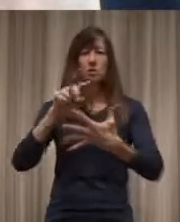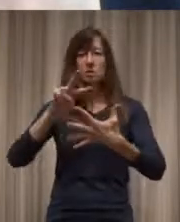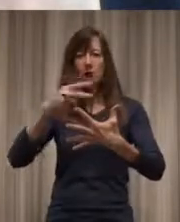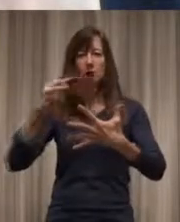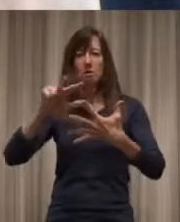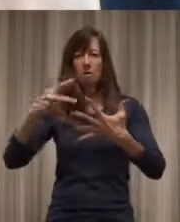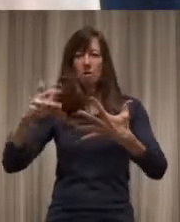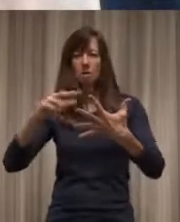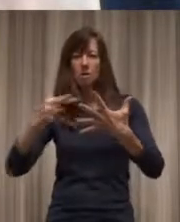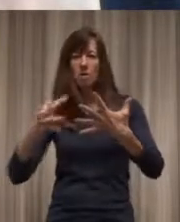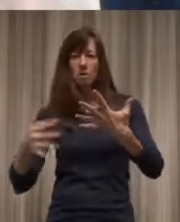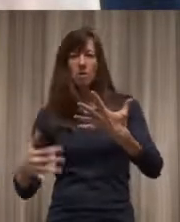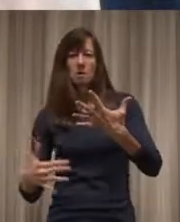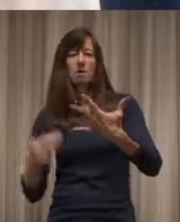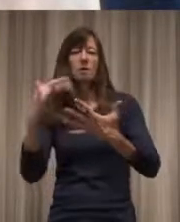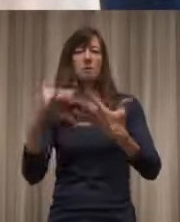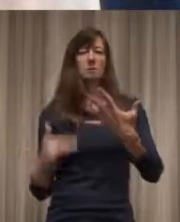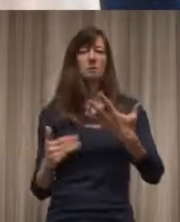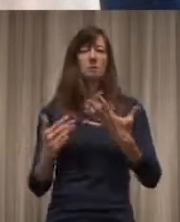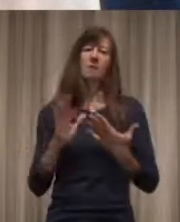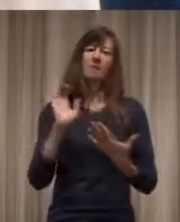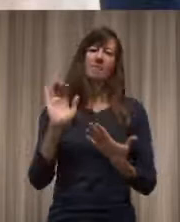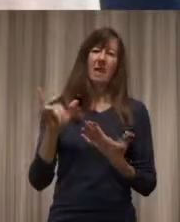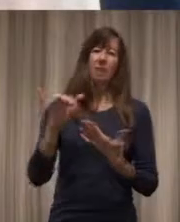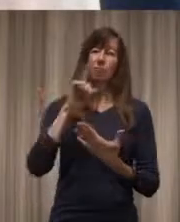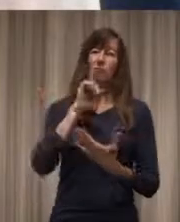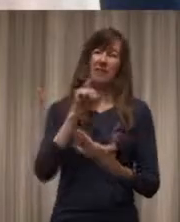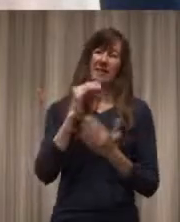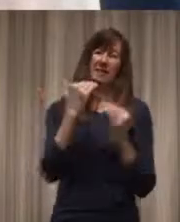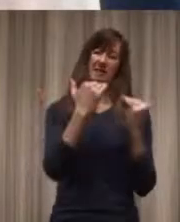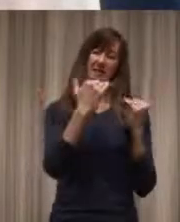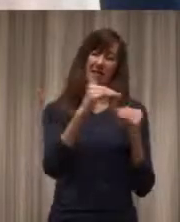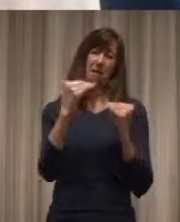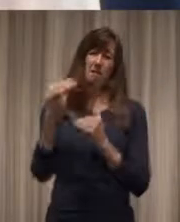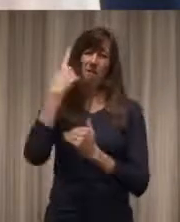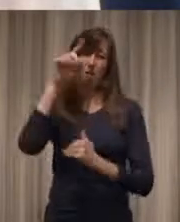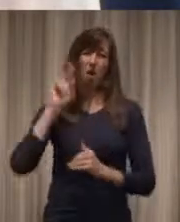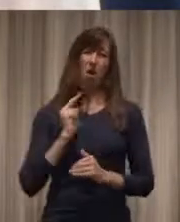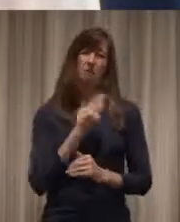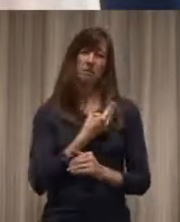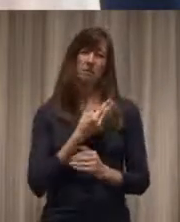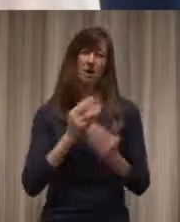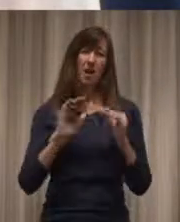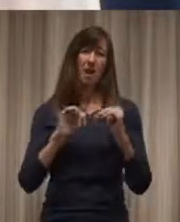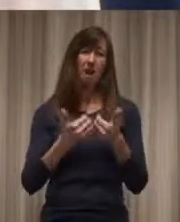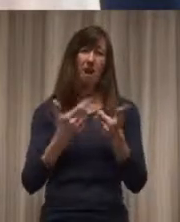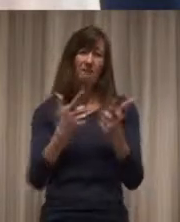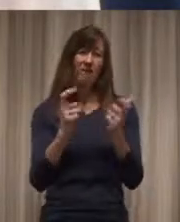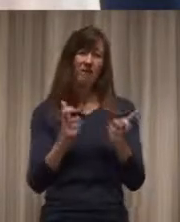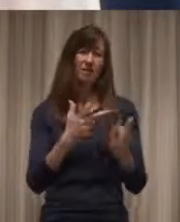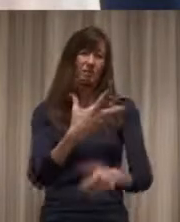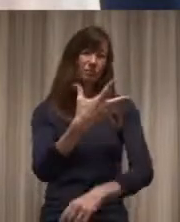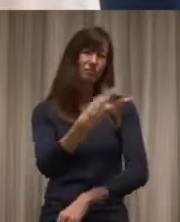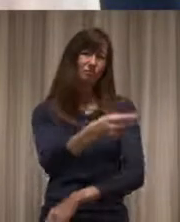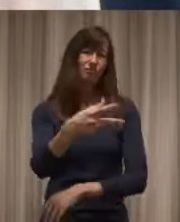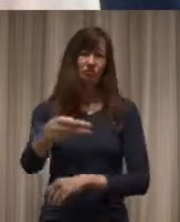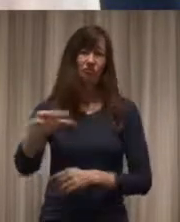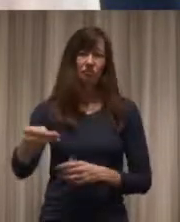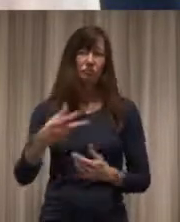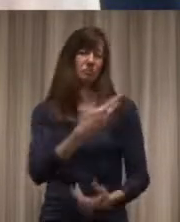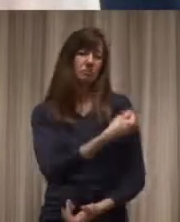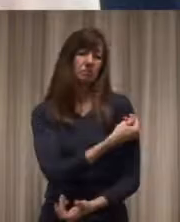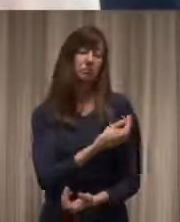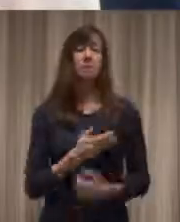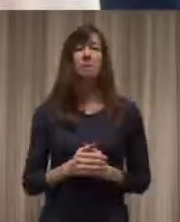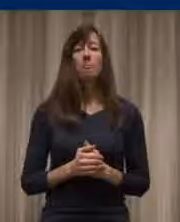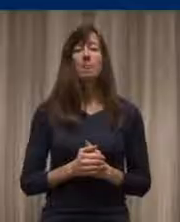we can get this out. And to start, each of these sites, and probably for quite a while, will be by